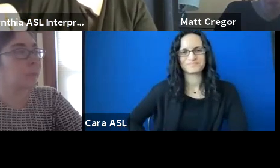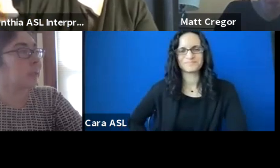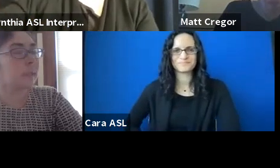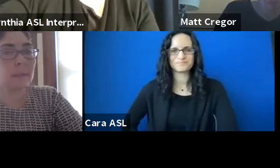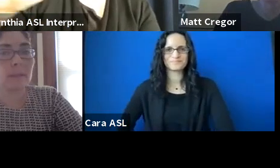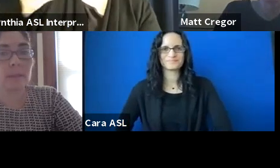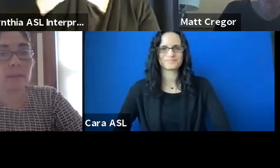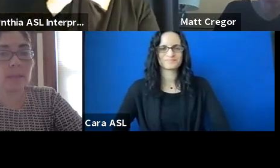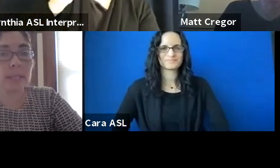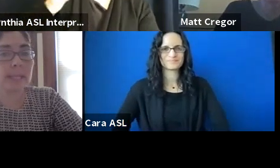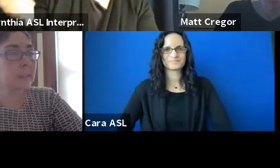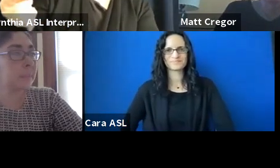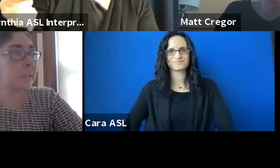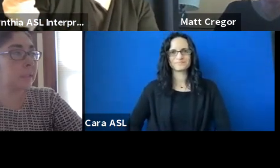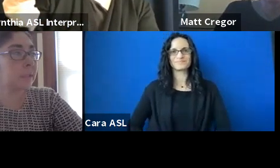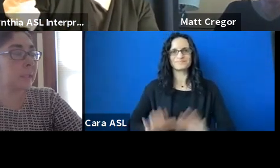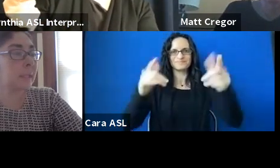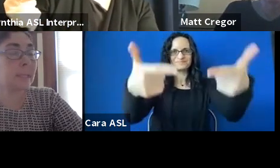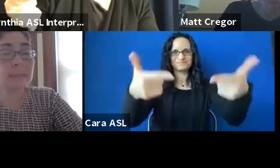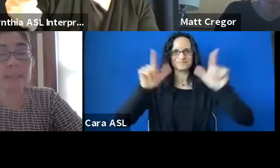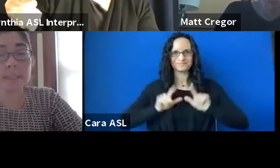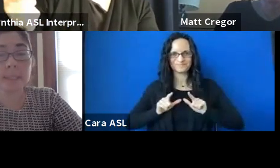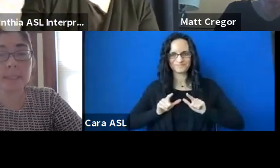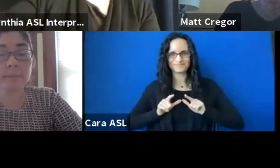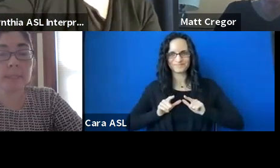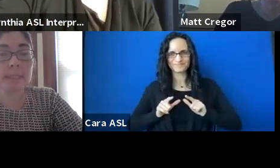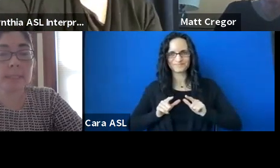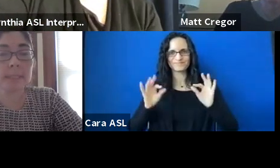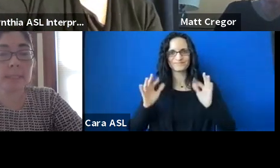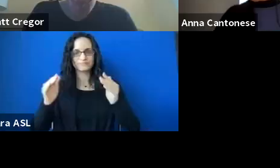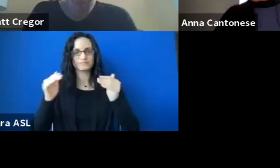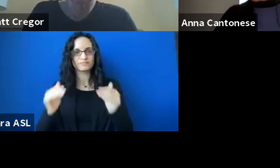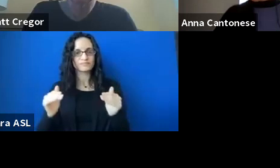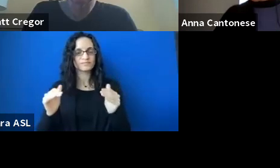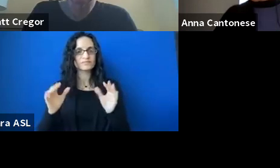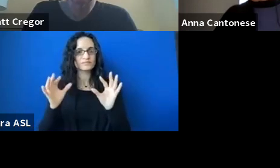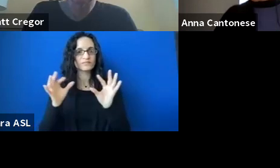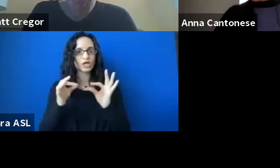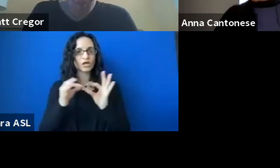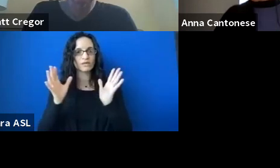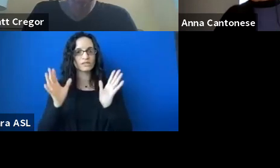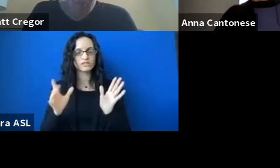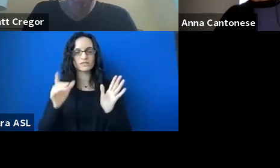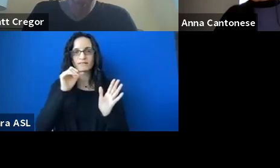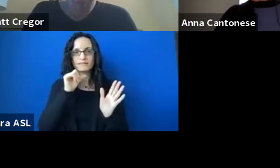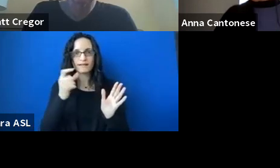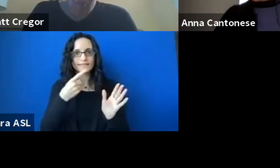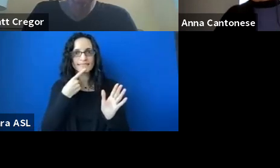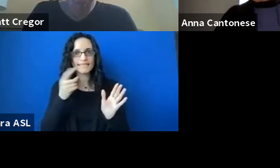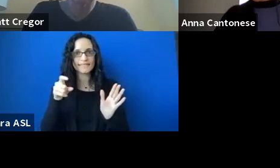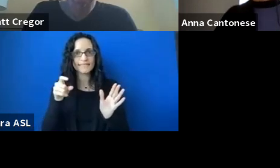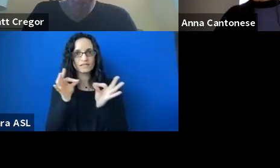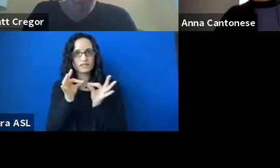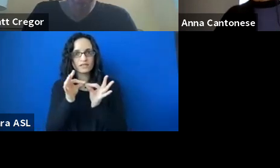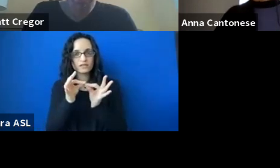Thank you. Thank you. The next speaker hasn't indicated if they needed interpretation, so I'm going to keep all the